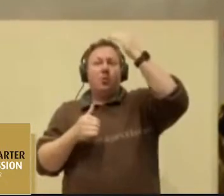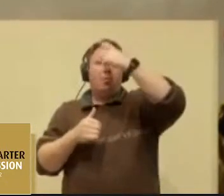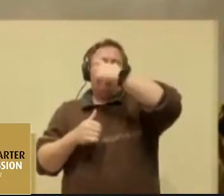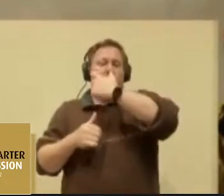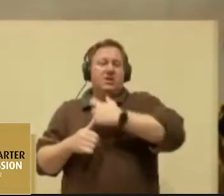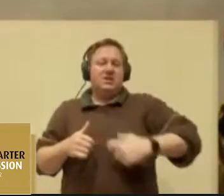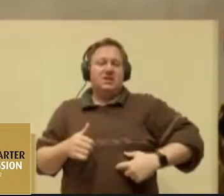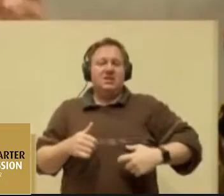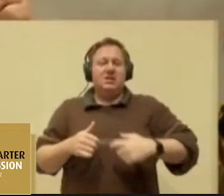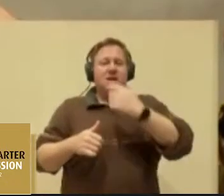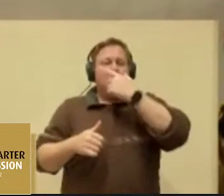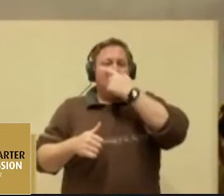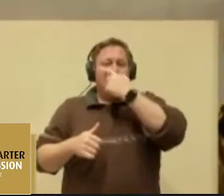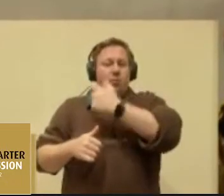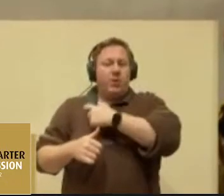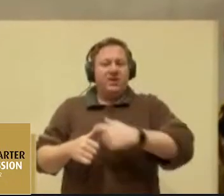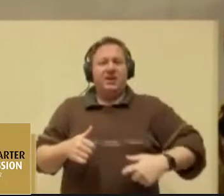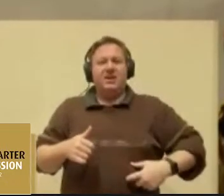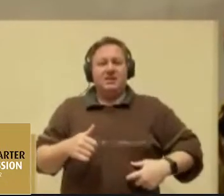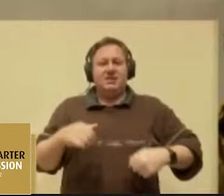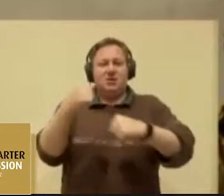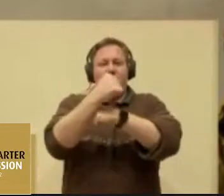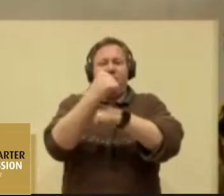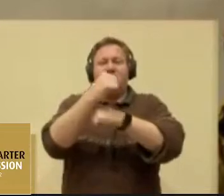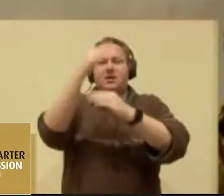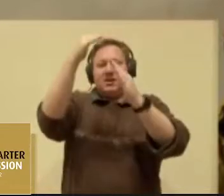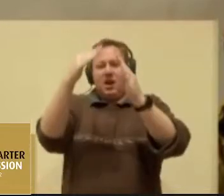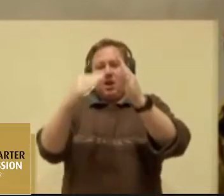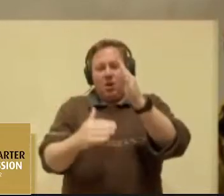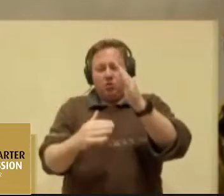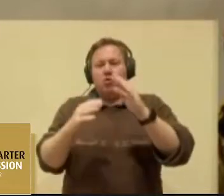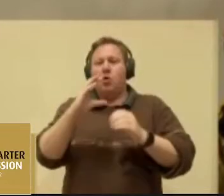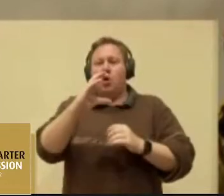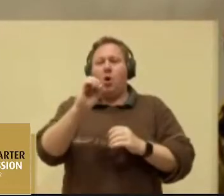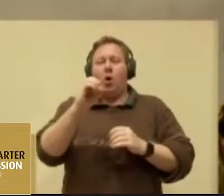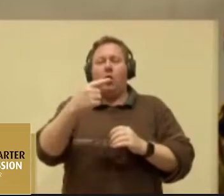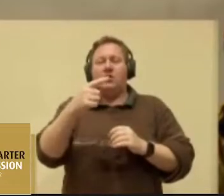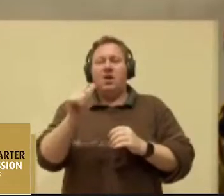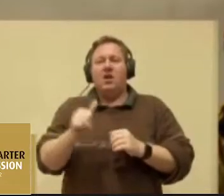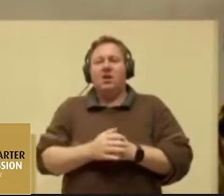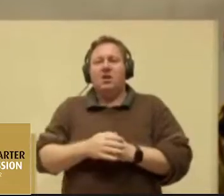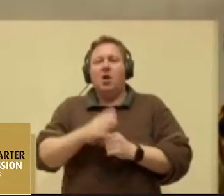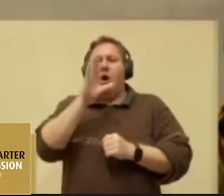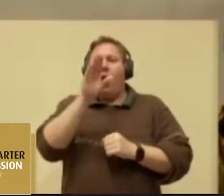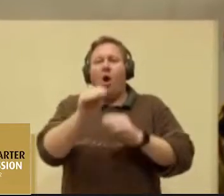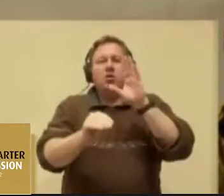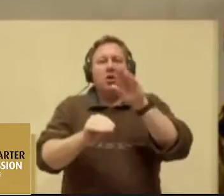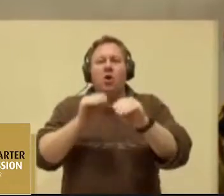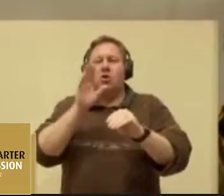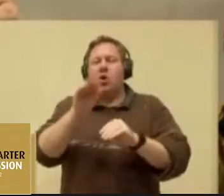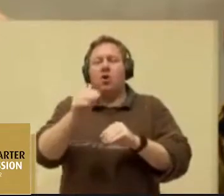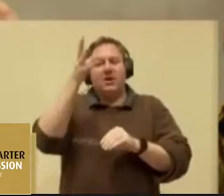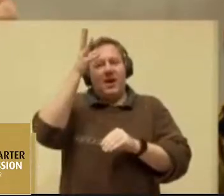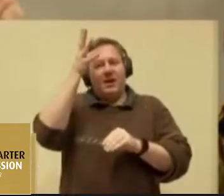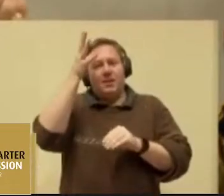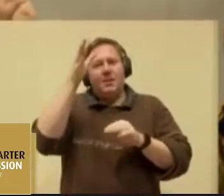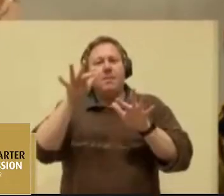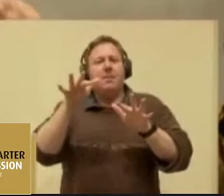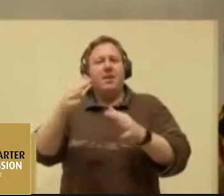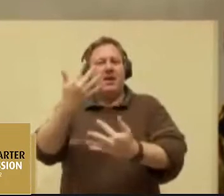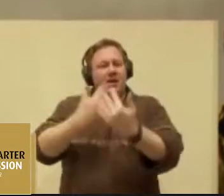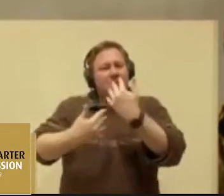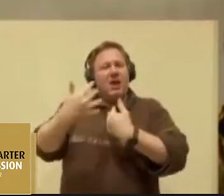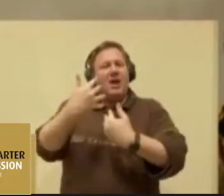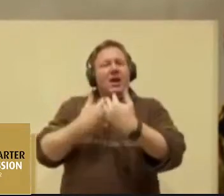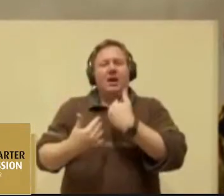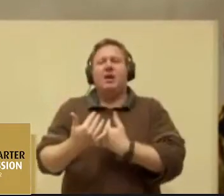cocta and we called academics in and we asked them to tell us what are you